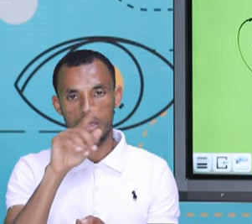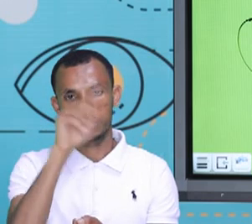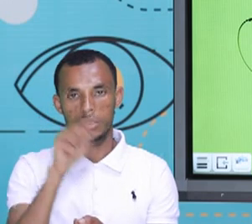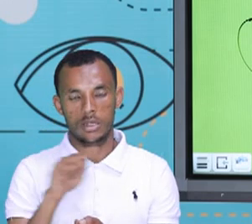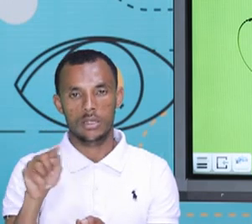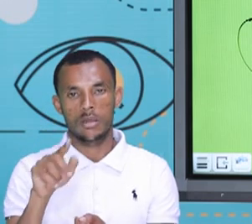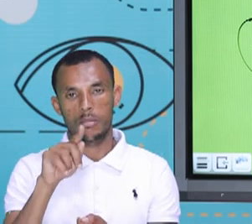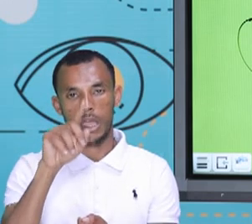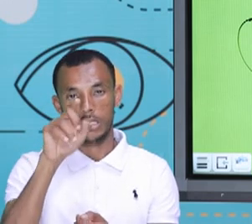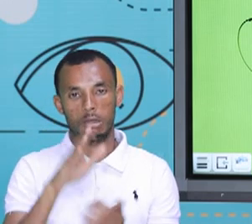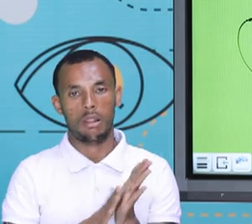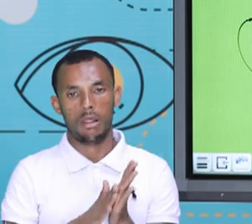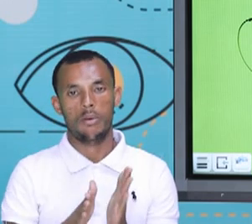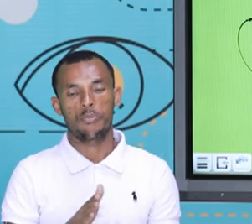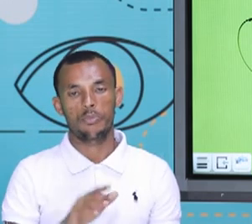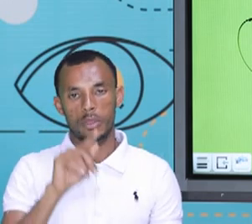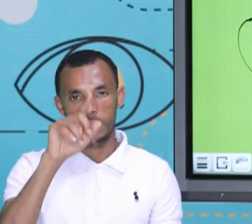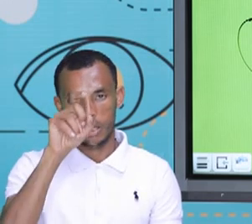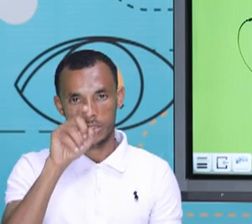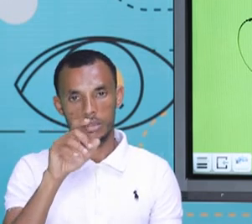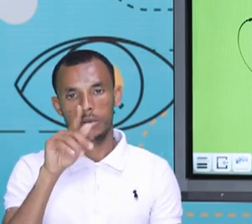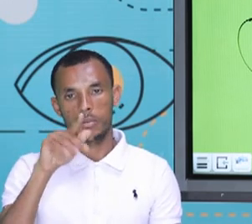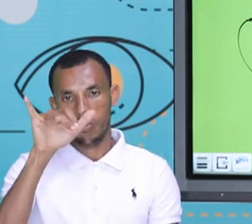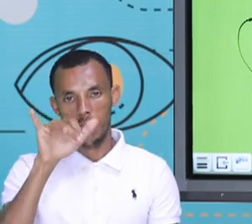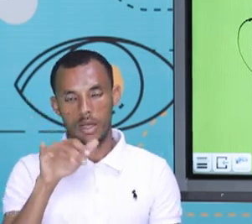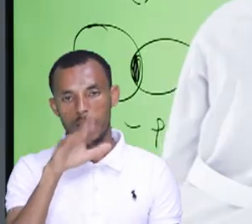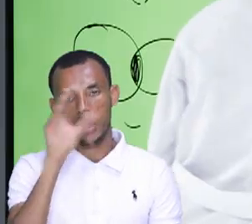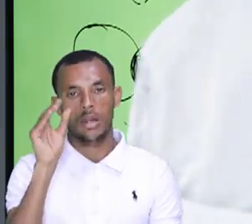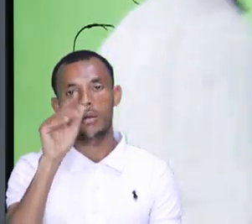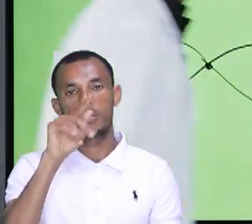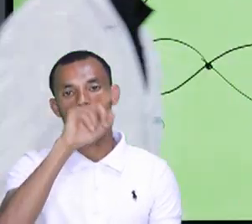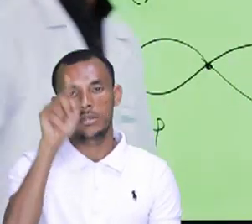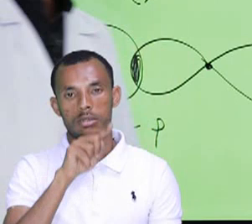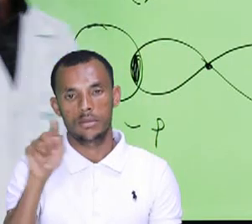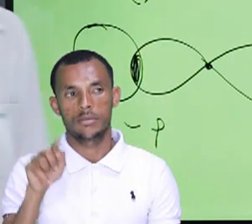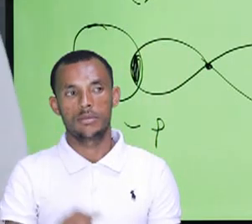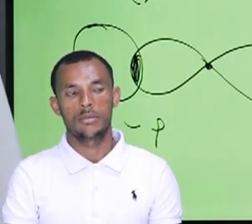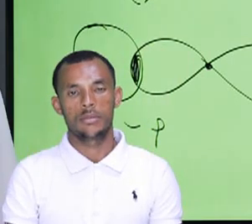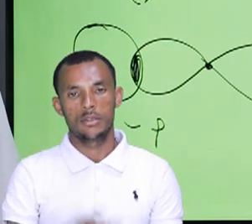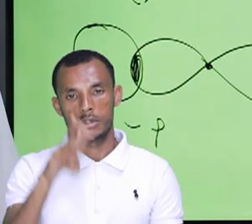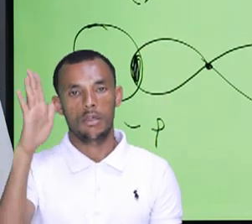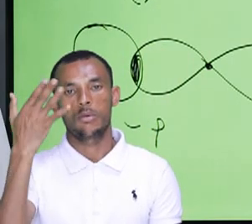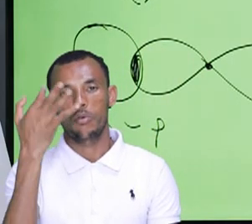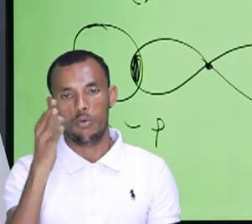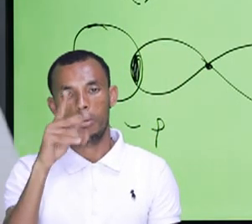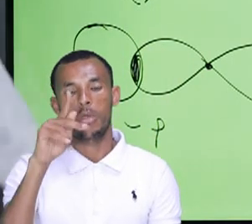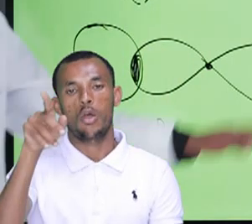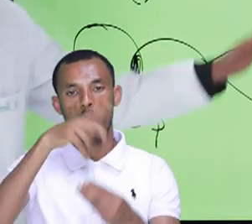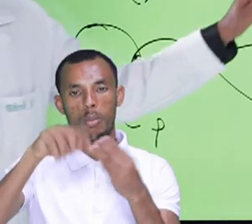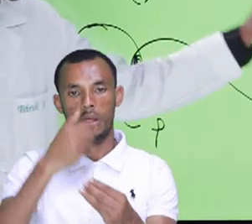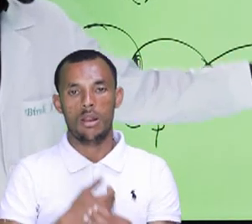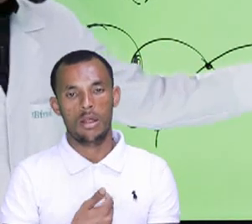PZ. PX, sorry. PX. This is PY, PZ. 3 types of p